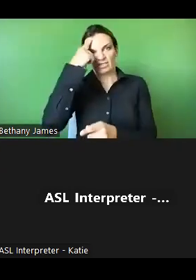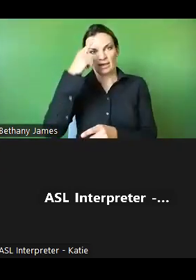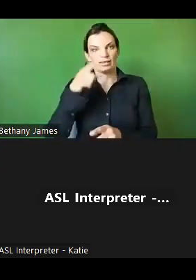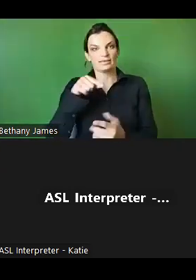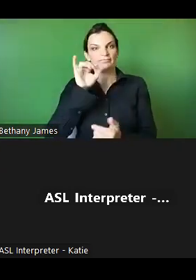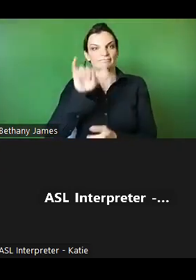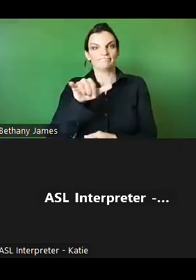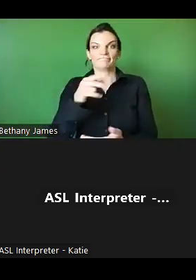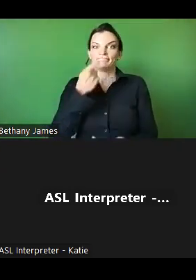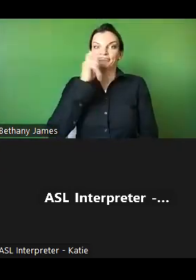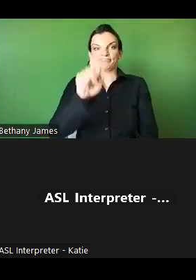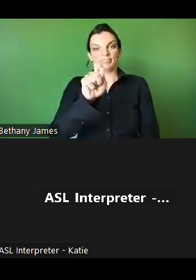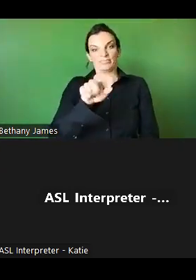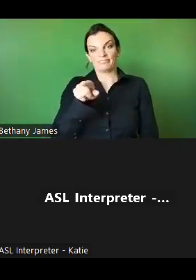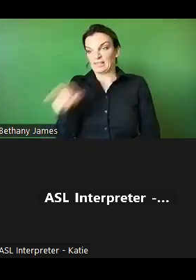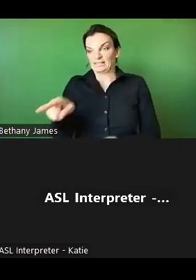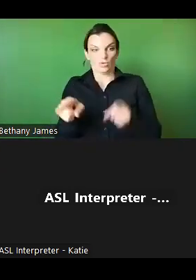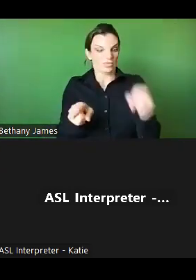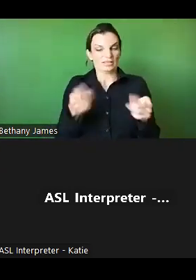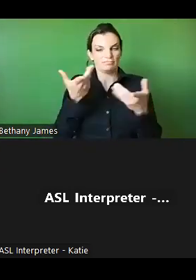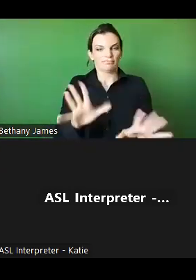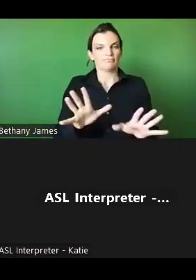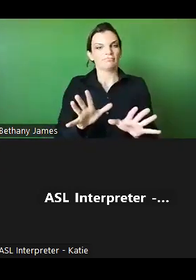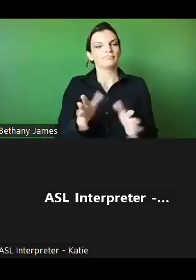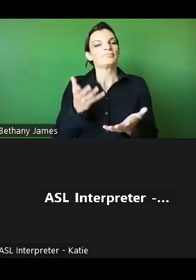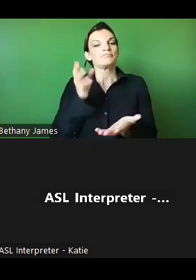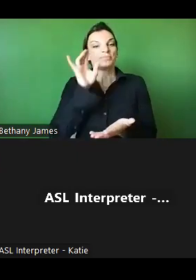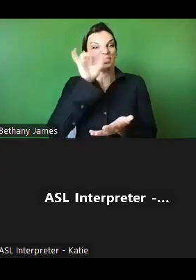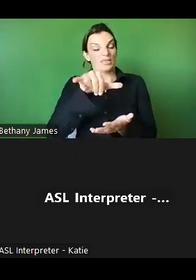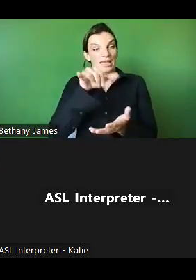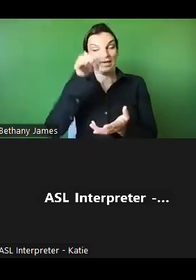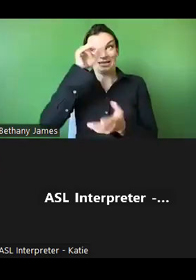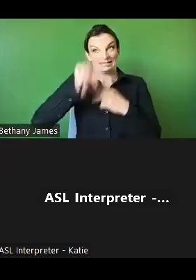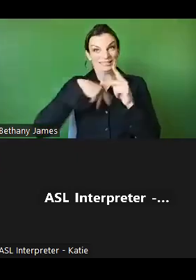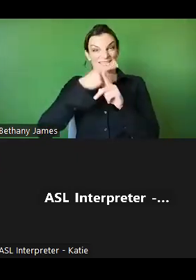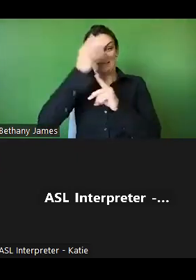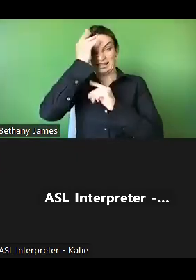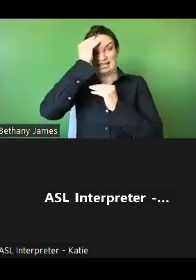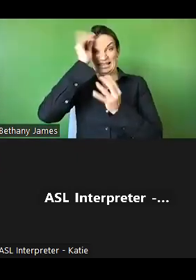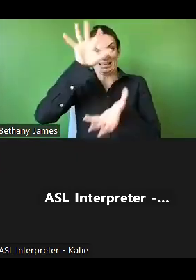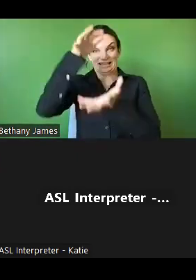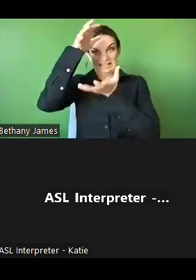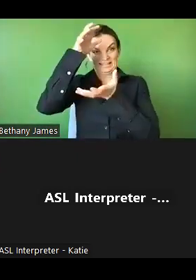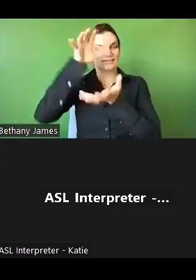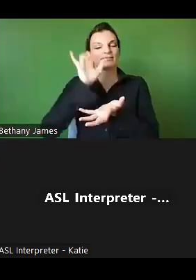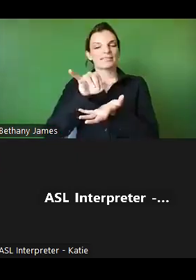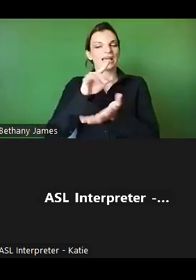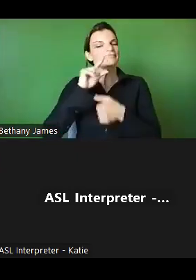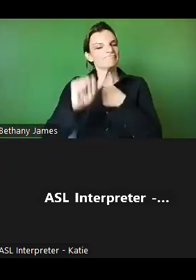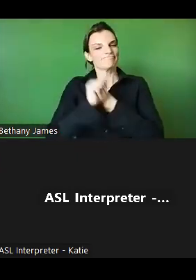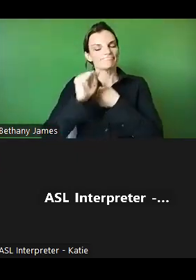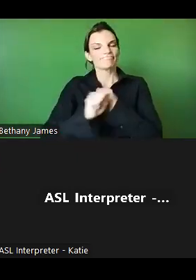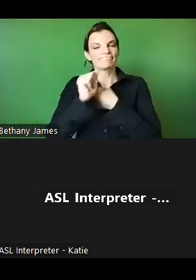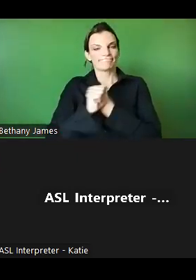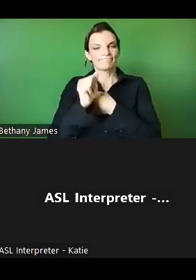of people that we want to help. And he said that he thought that